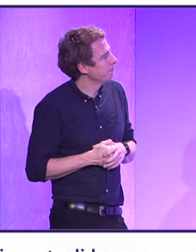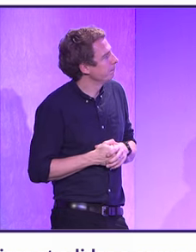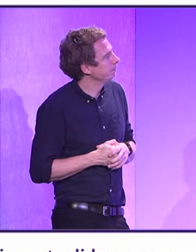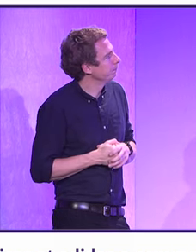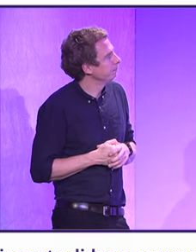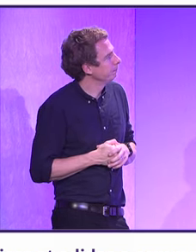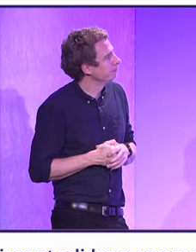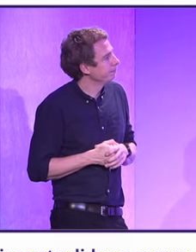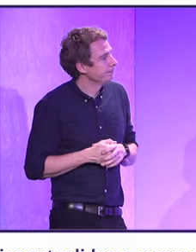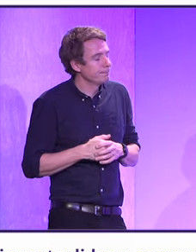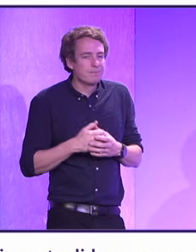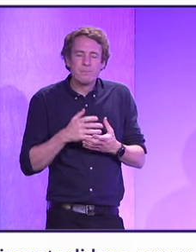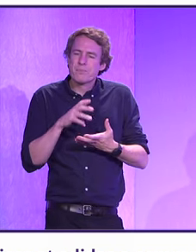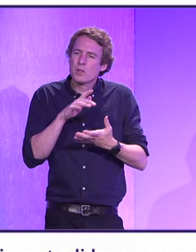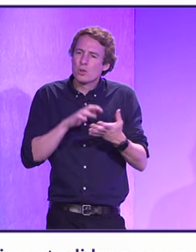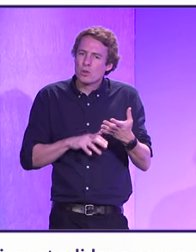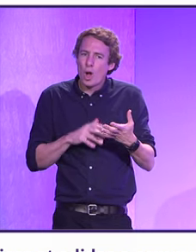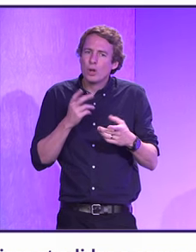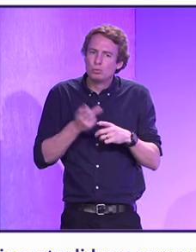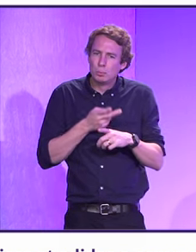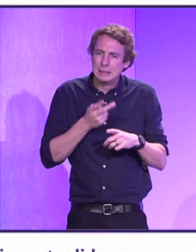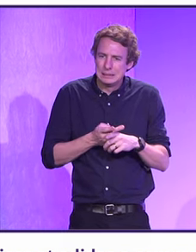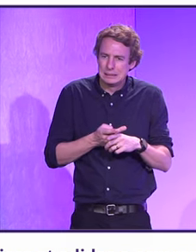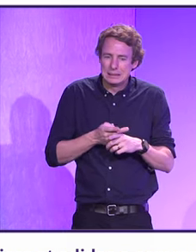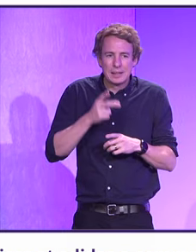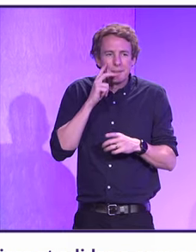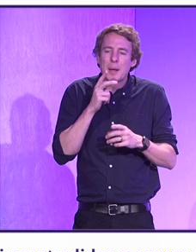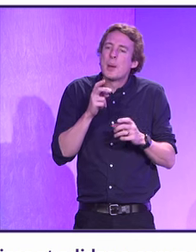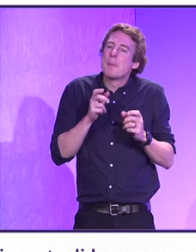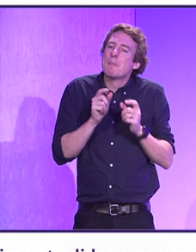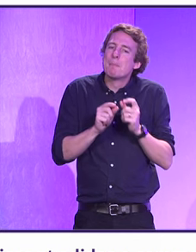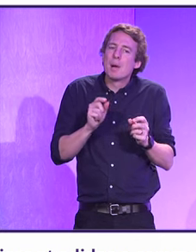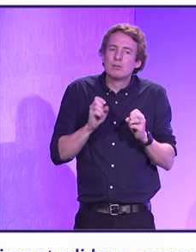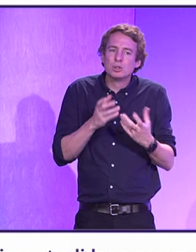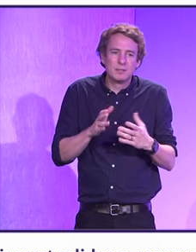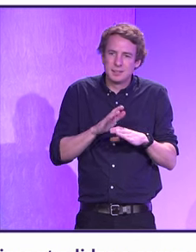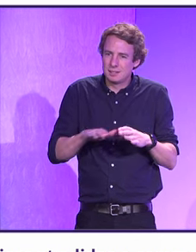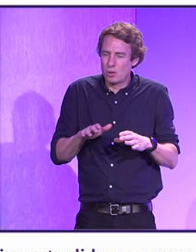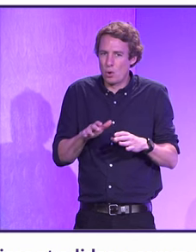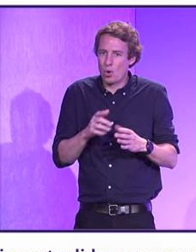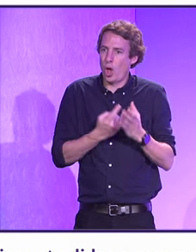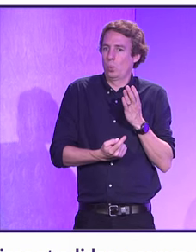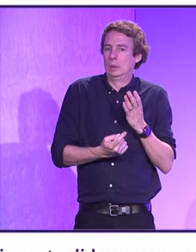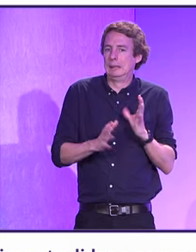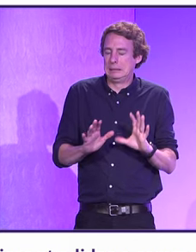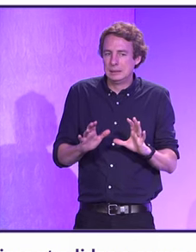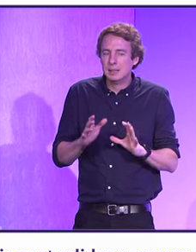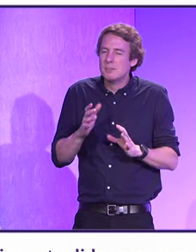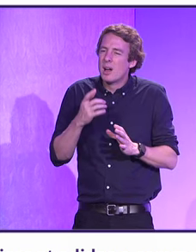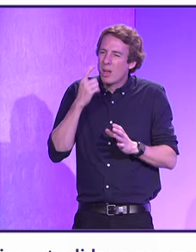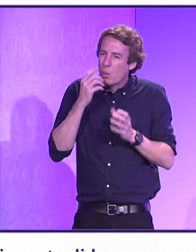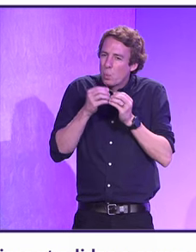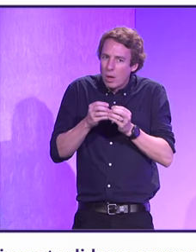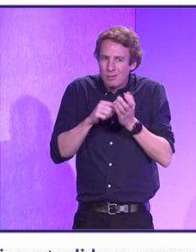Repeated code. I'm pretty sure this it's not specific to microservices, but we wanted to put it here